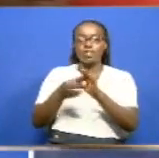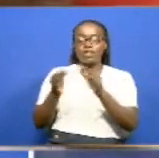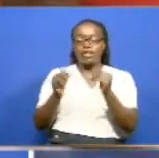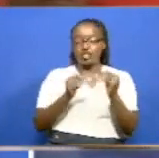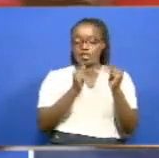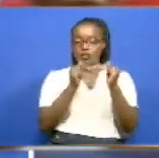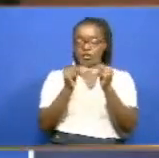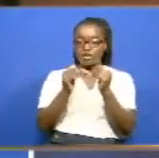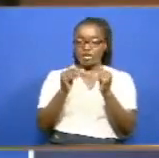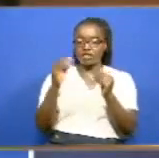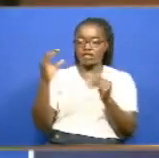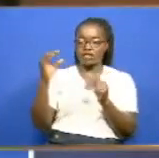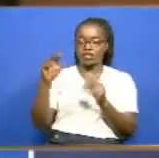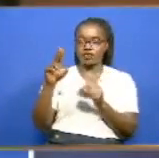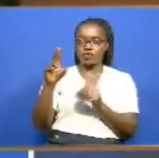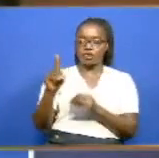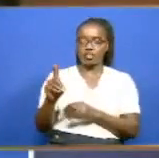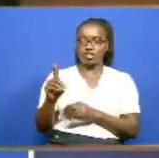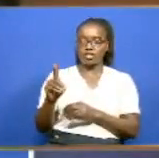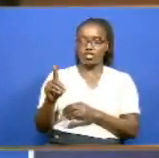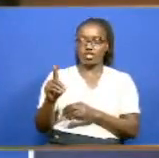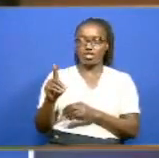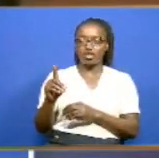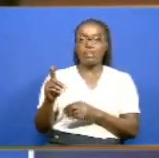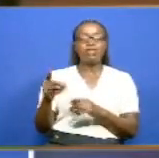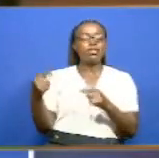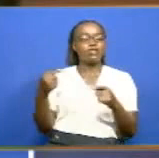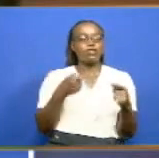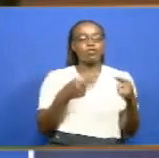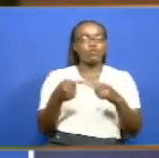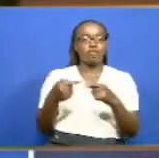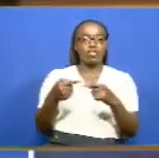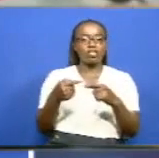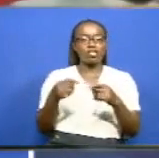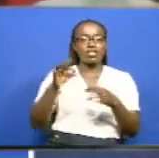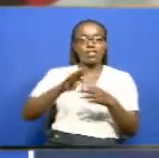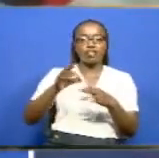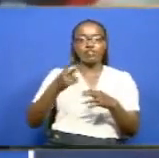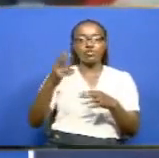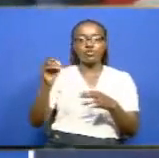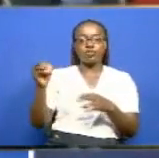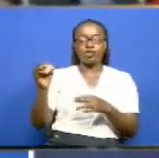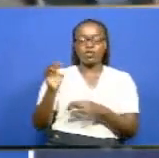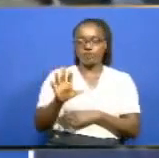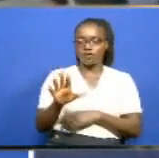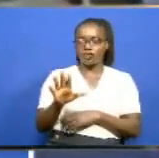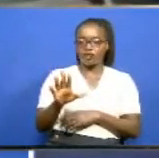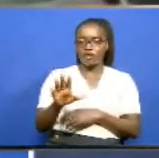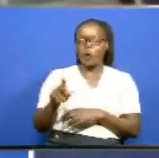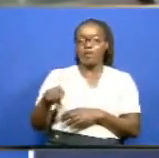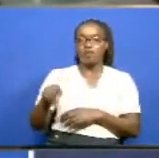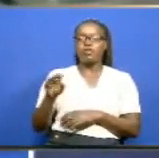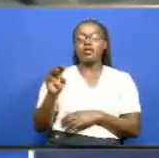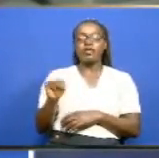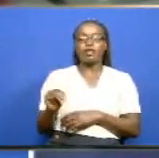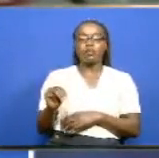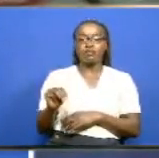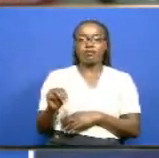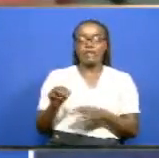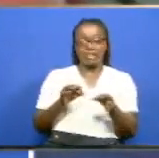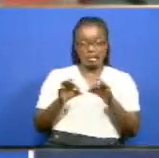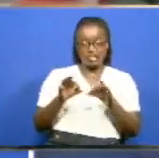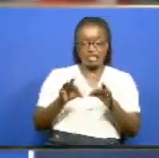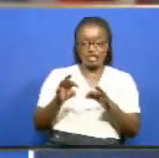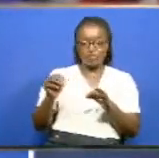Democracy, CUD, during the disputed election in 2005. Prime Minister Abiy Ahmed has described him